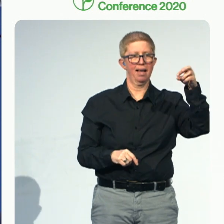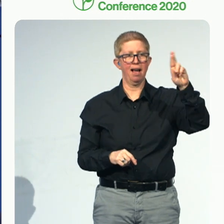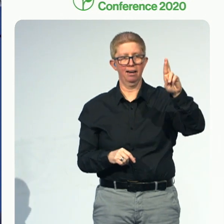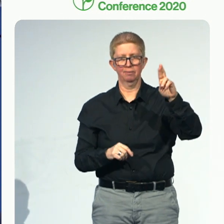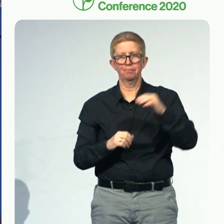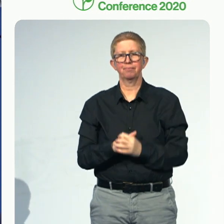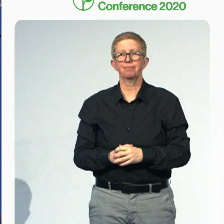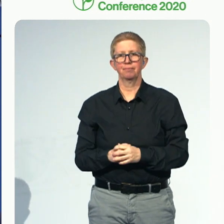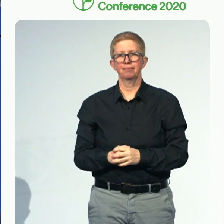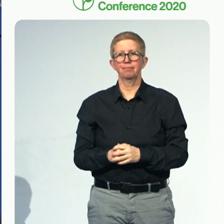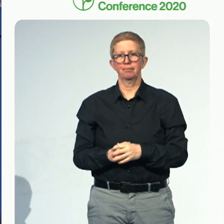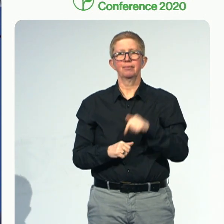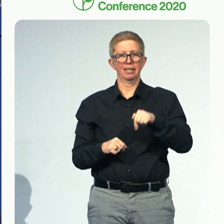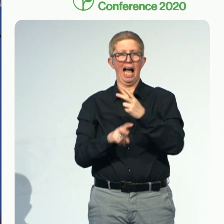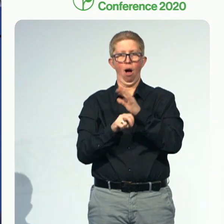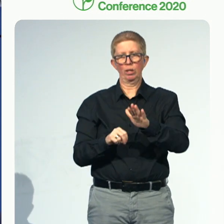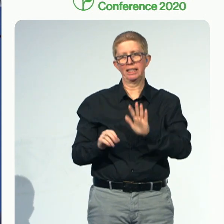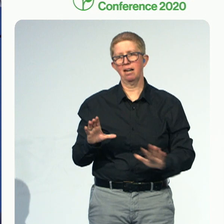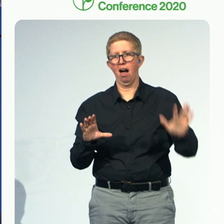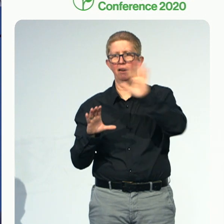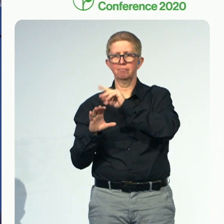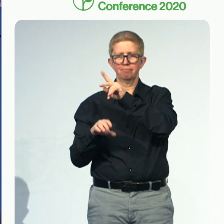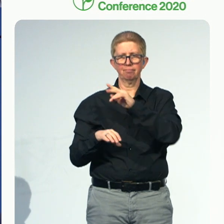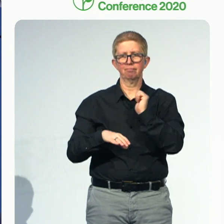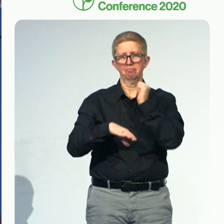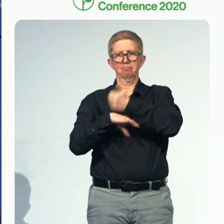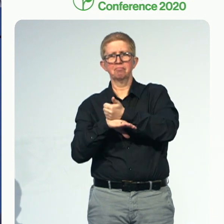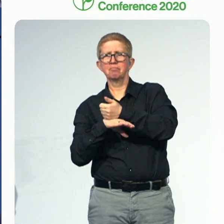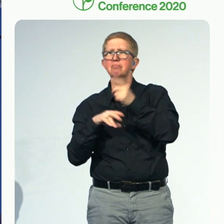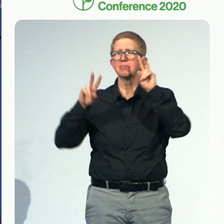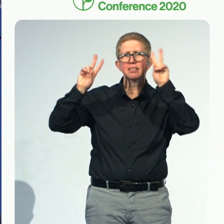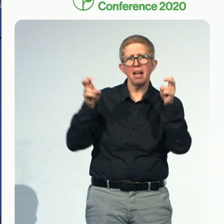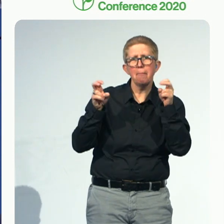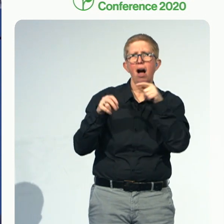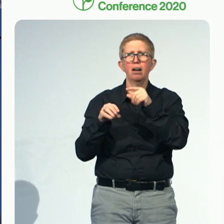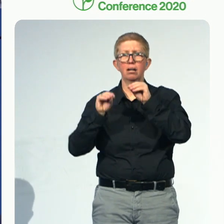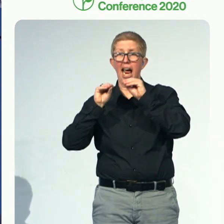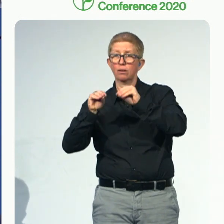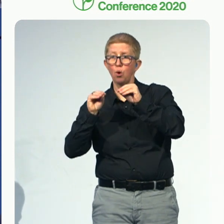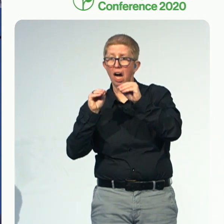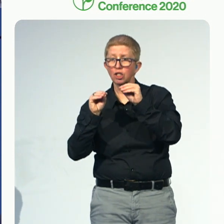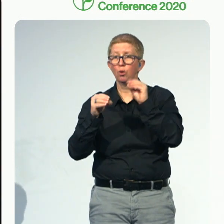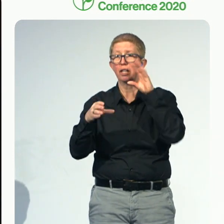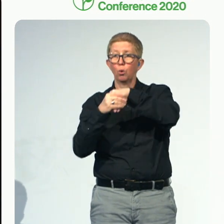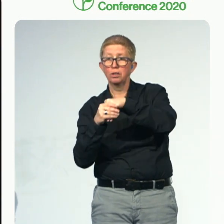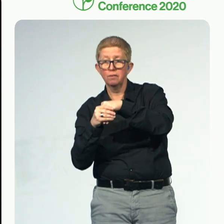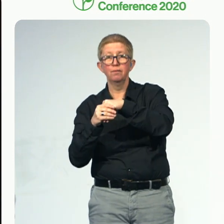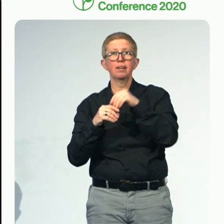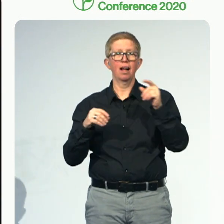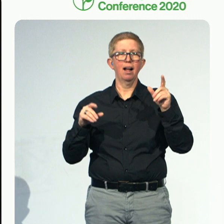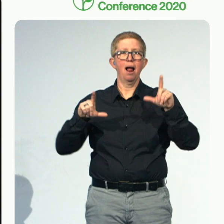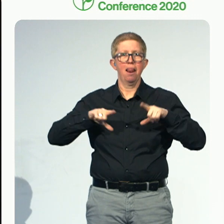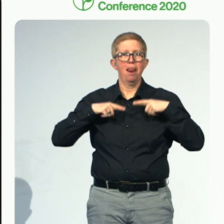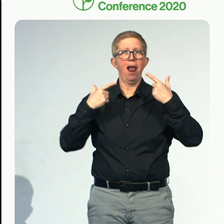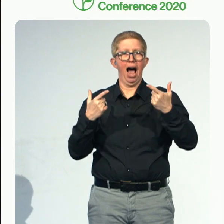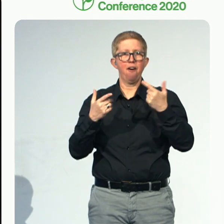on the inclusion movement. Albert, anything you want to add right away? Yeah, thank you very much, Michael. Lebenshilfe is